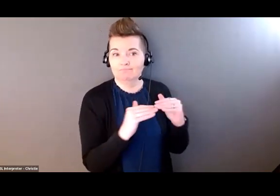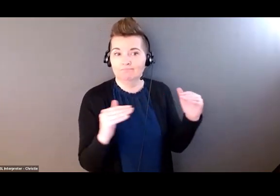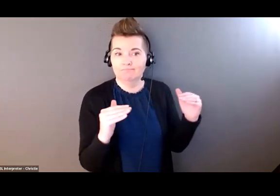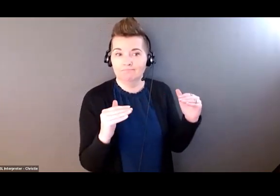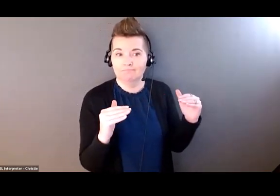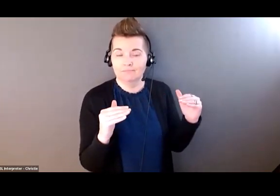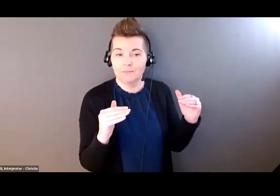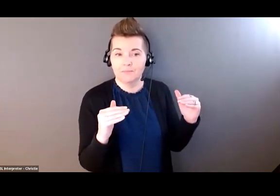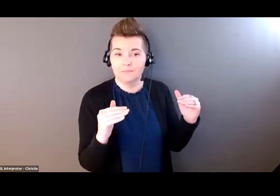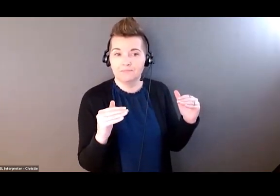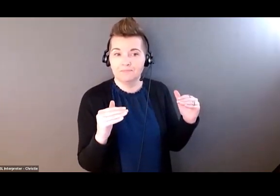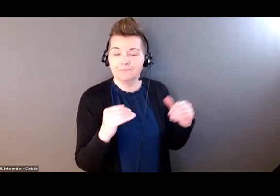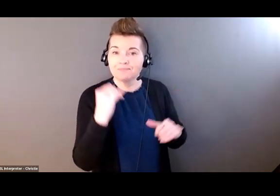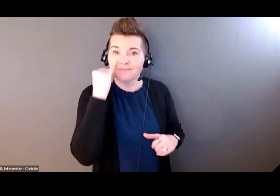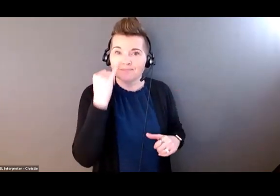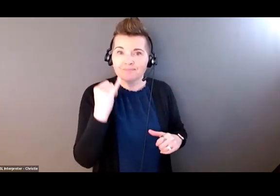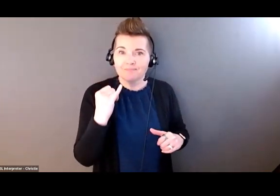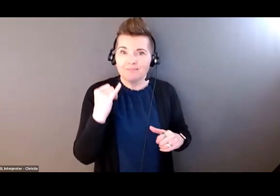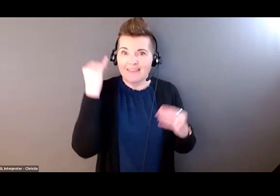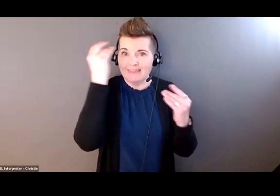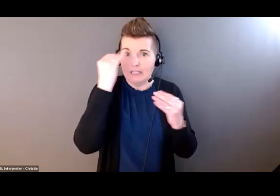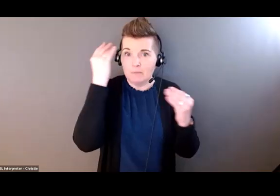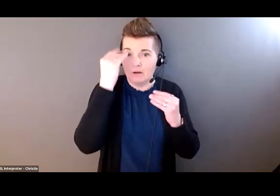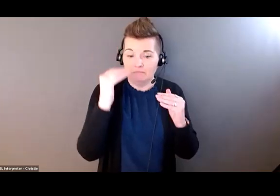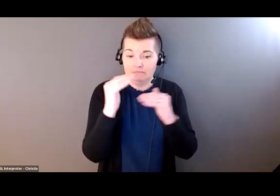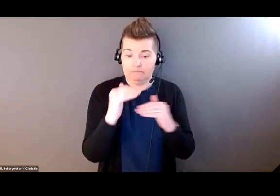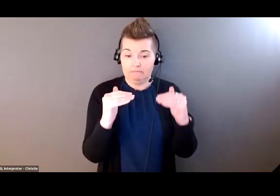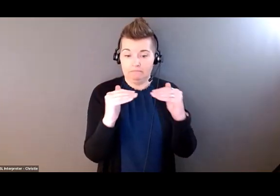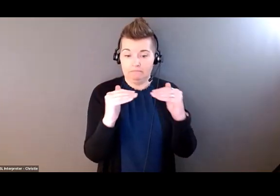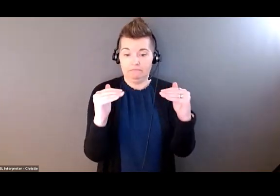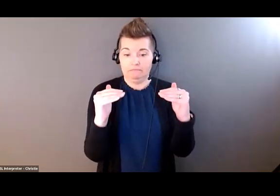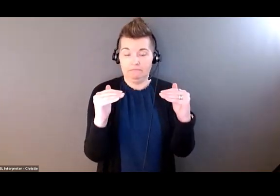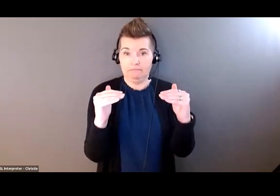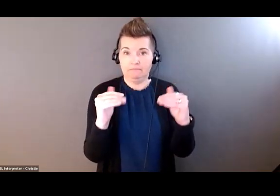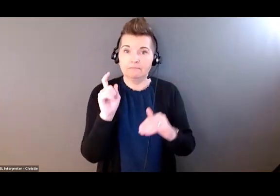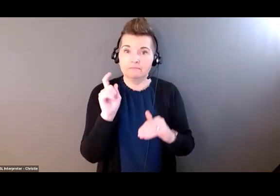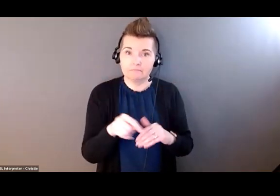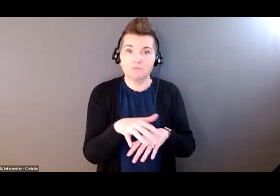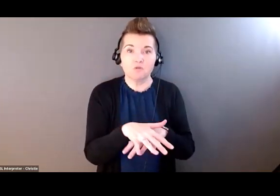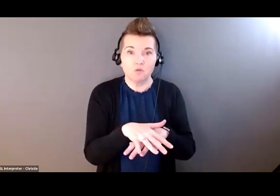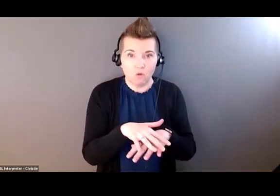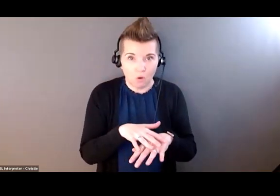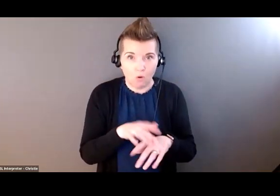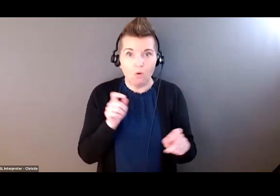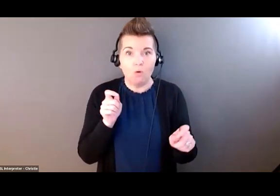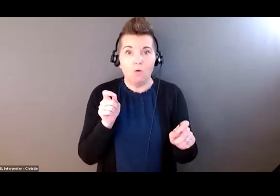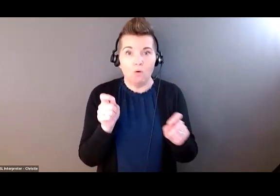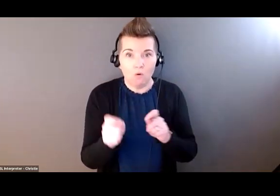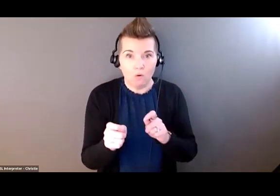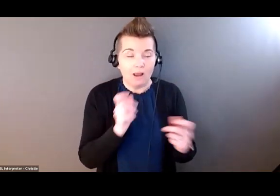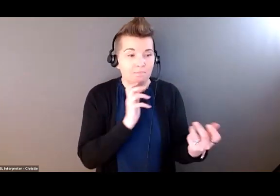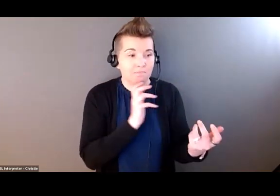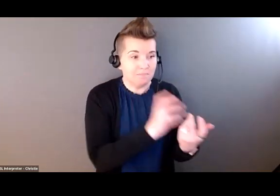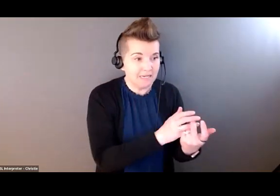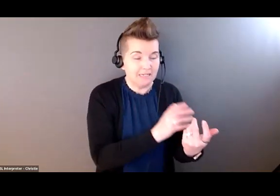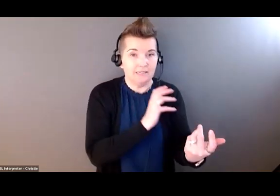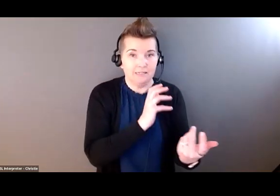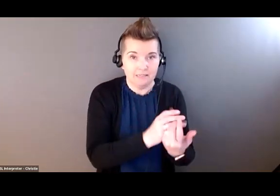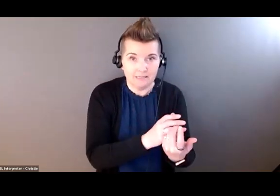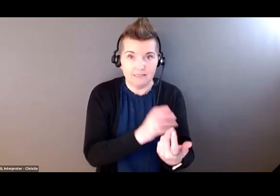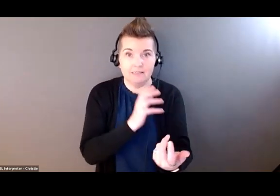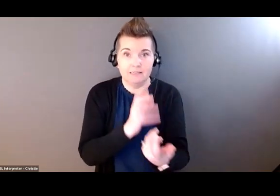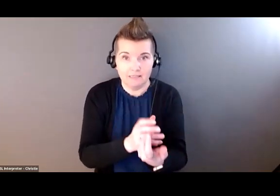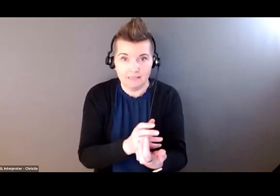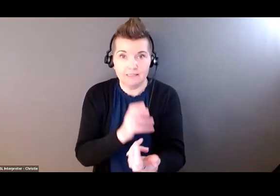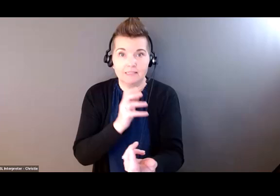you bring to this team that doesn't make you accept equity, doesn't make you wear the equitable lens that